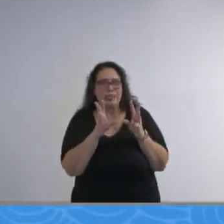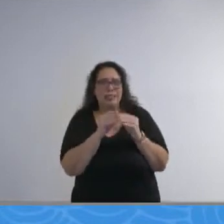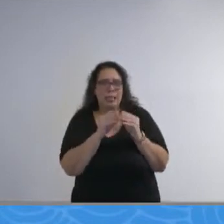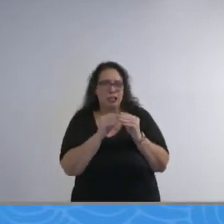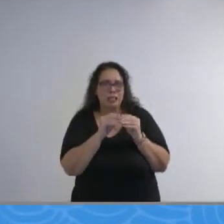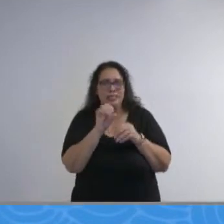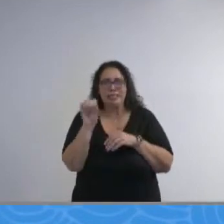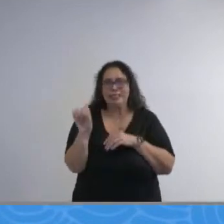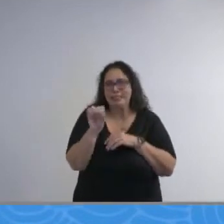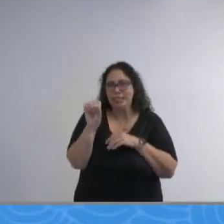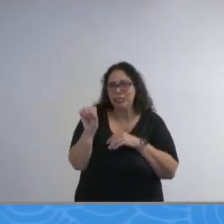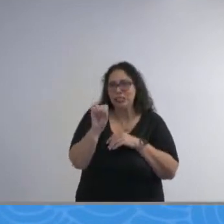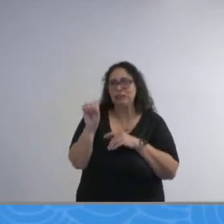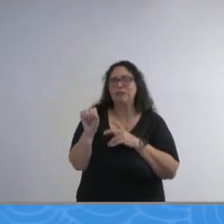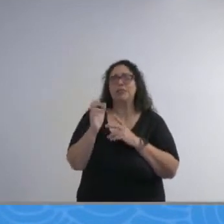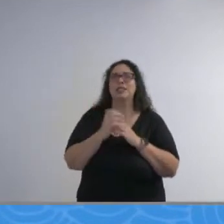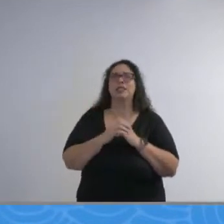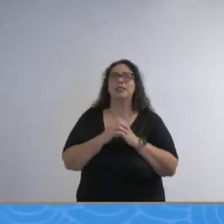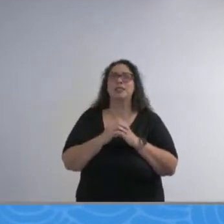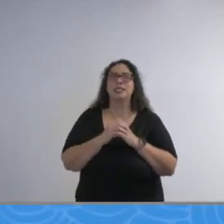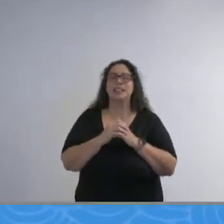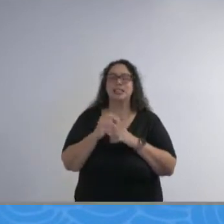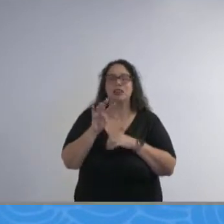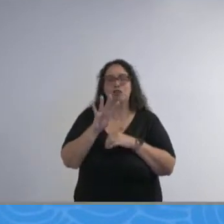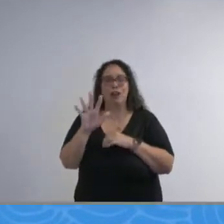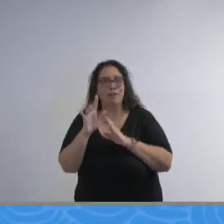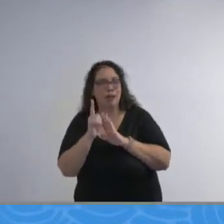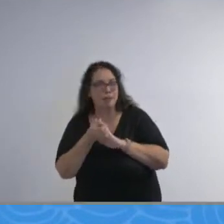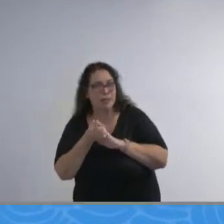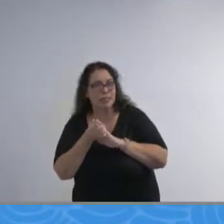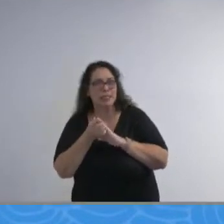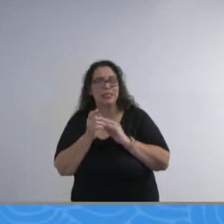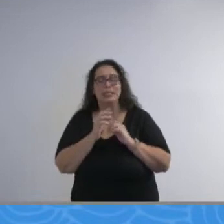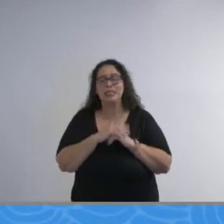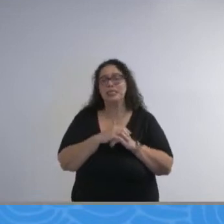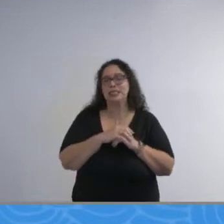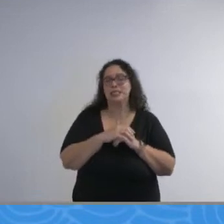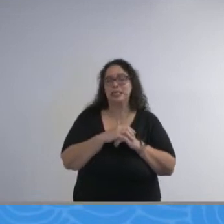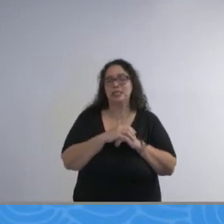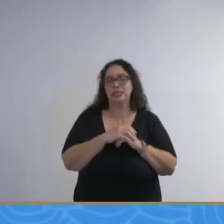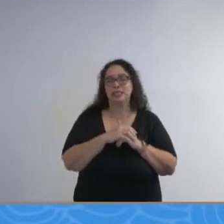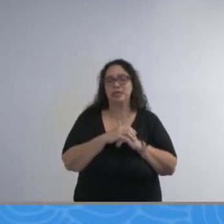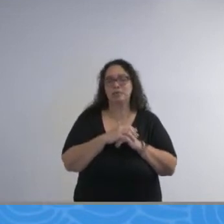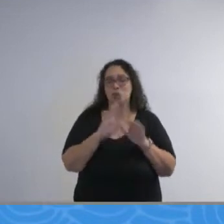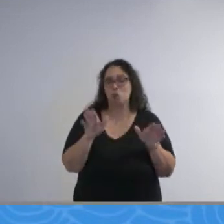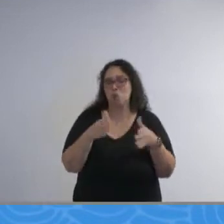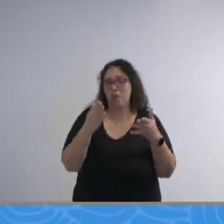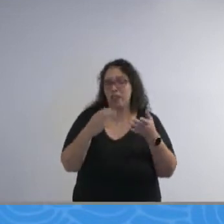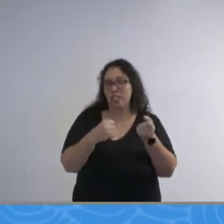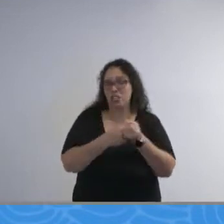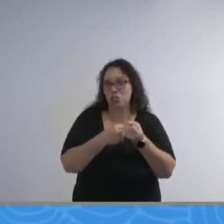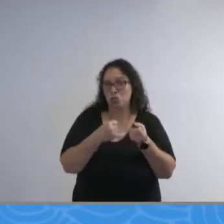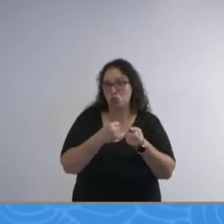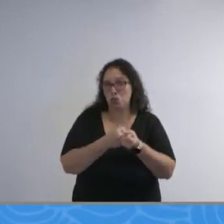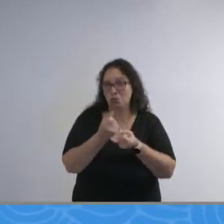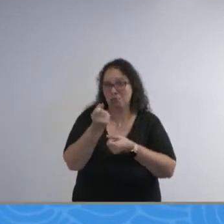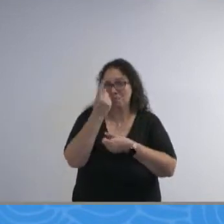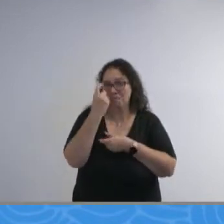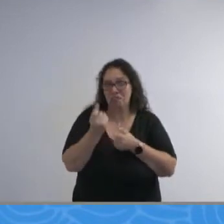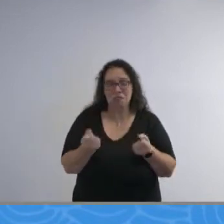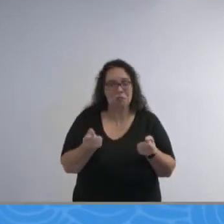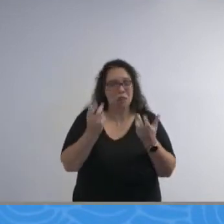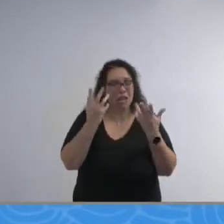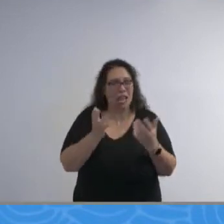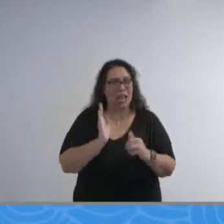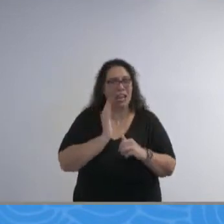Saturdays. They're 45 minutes. So we're able to provide support and enrichment for a lot of